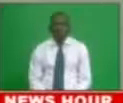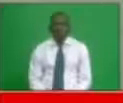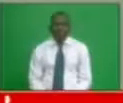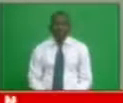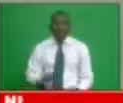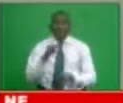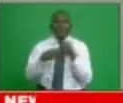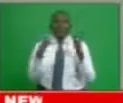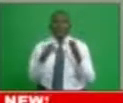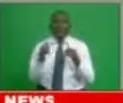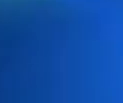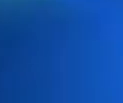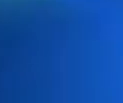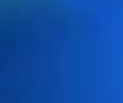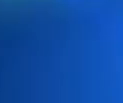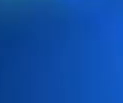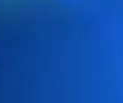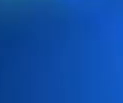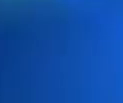We'll be back with sports. Don't go away.